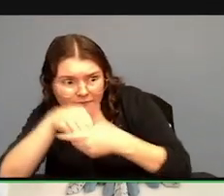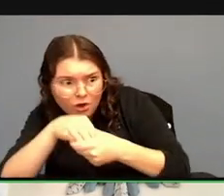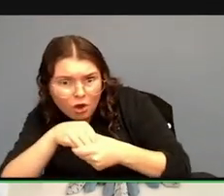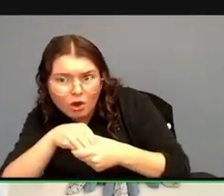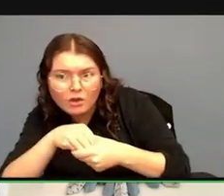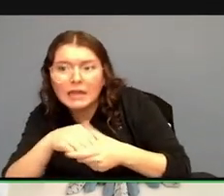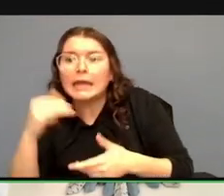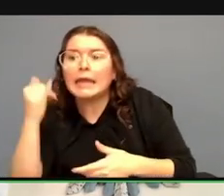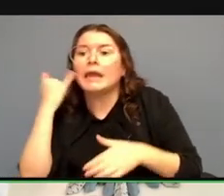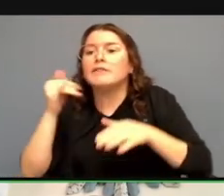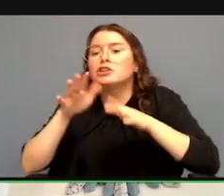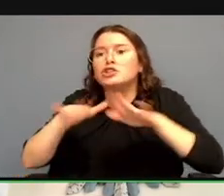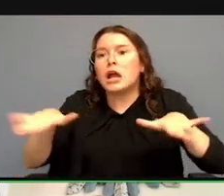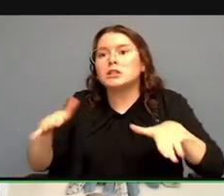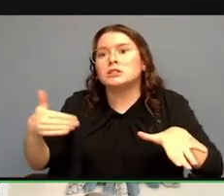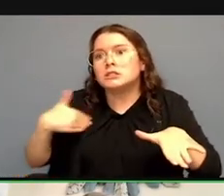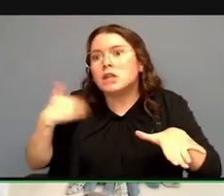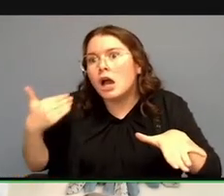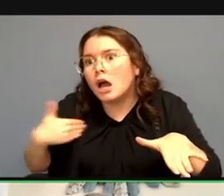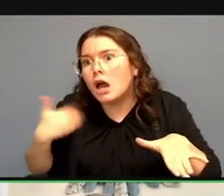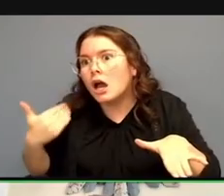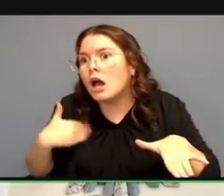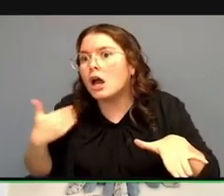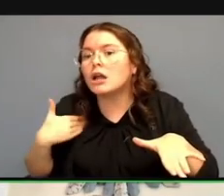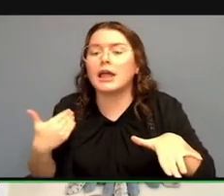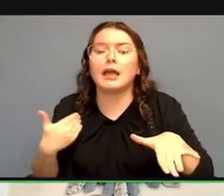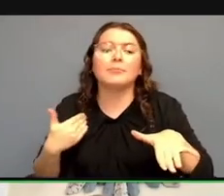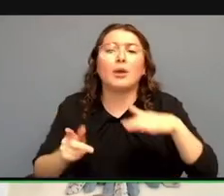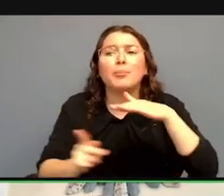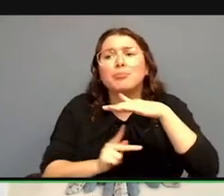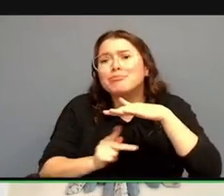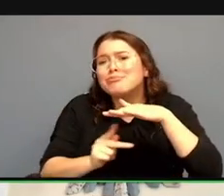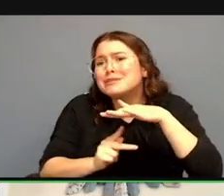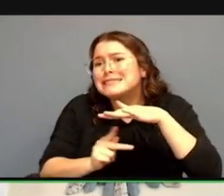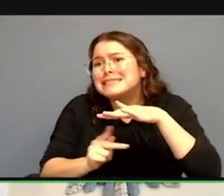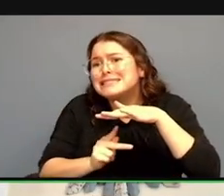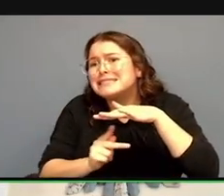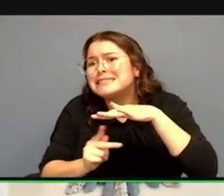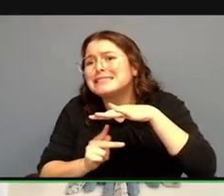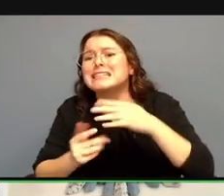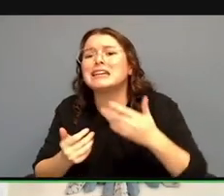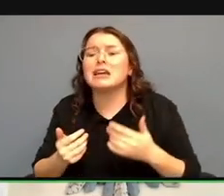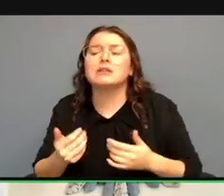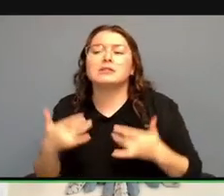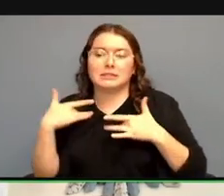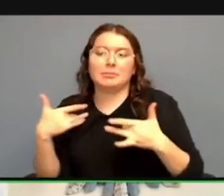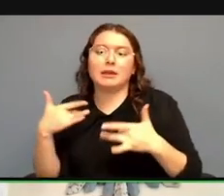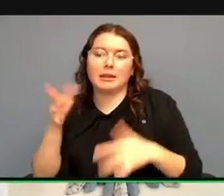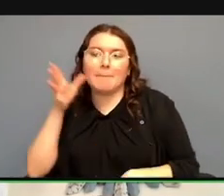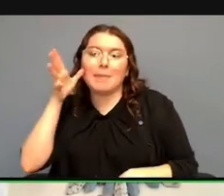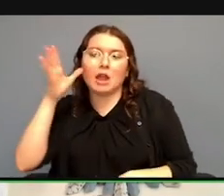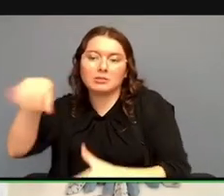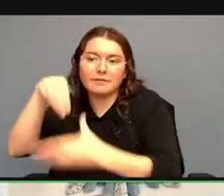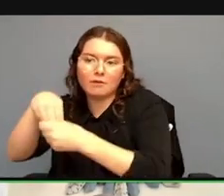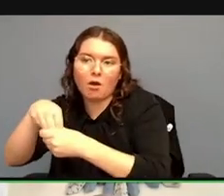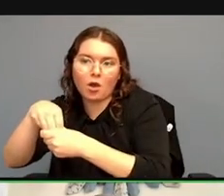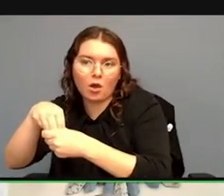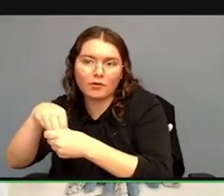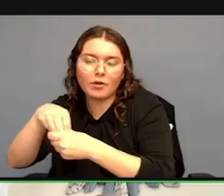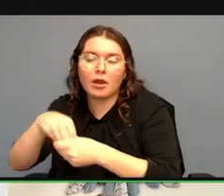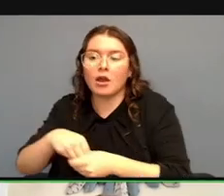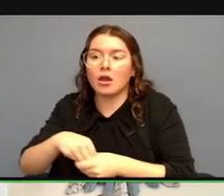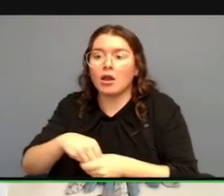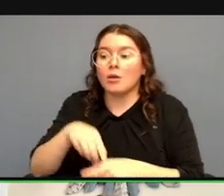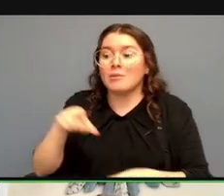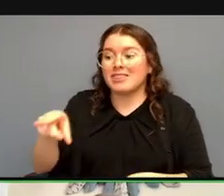is young, like if we're looking at a preschooler, yes, typically the parents will be there. But once the child's enrolled